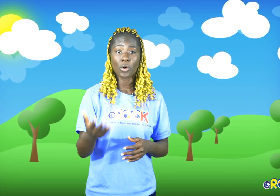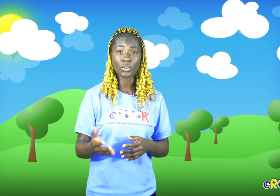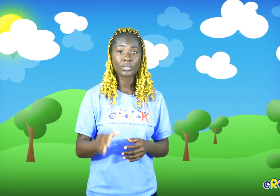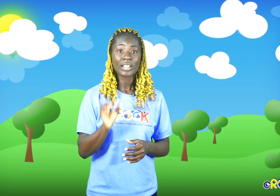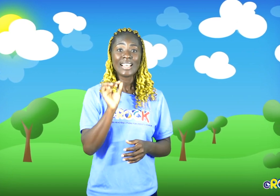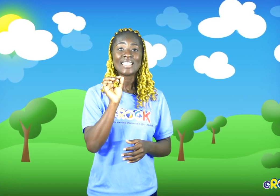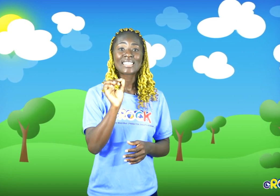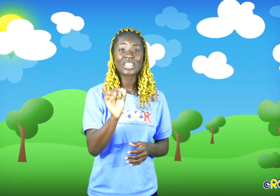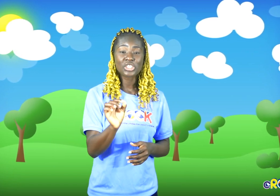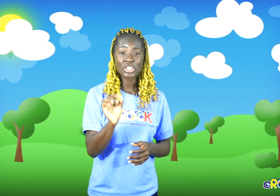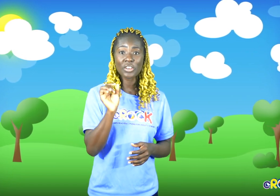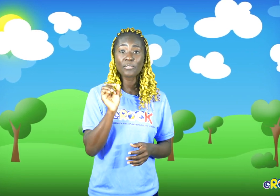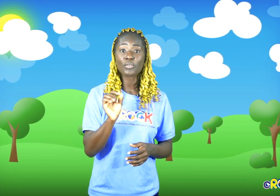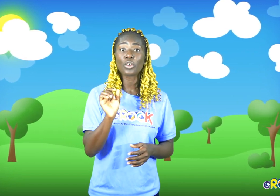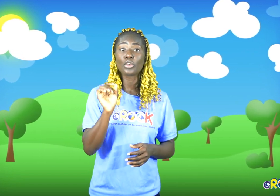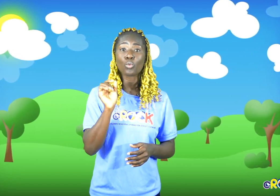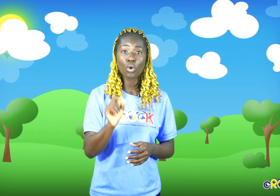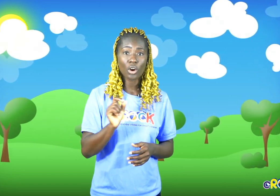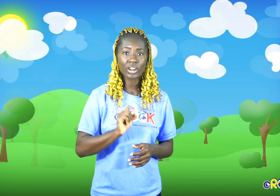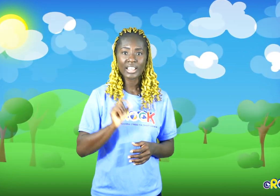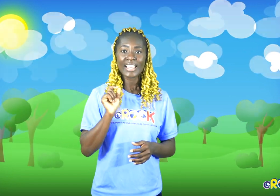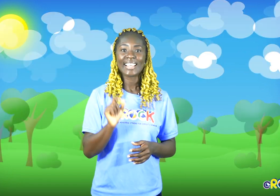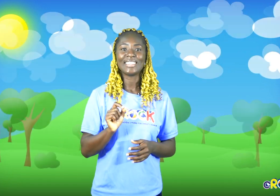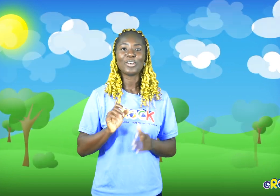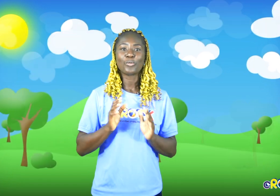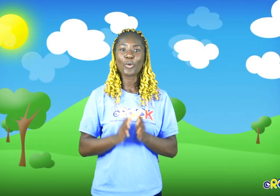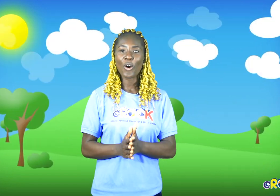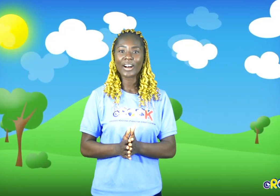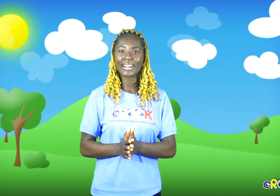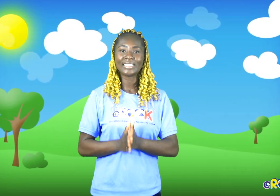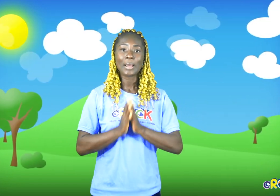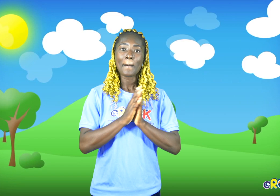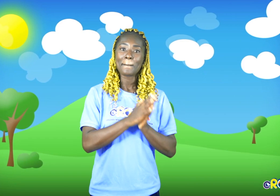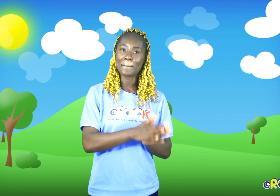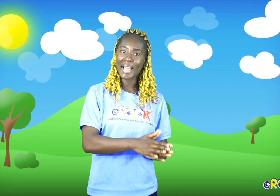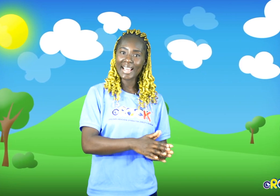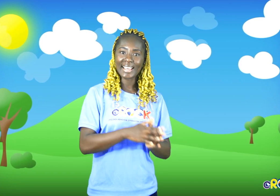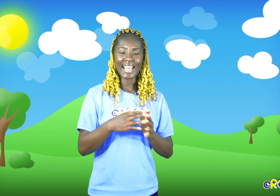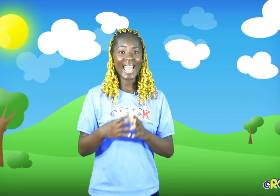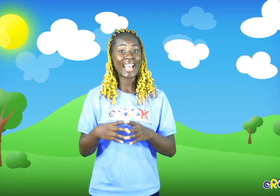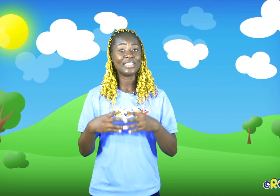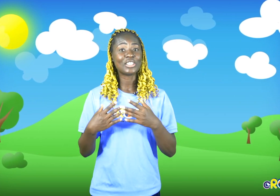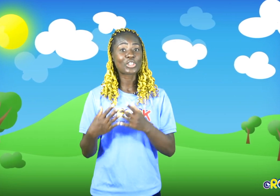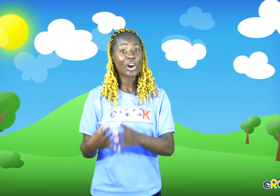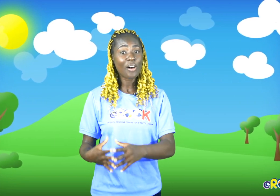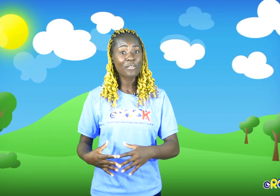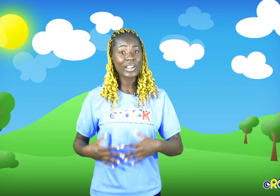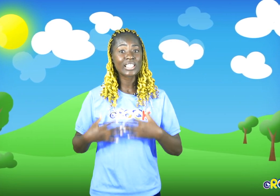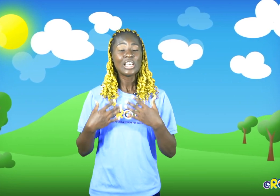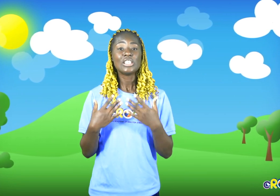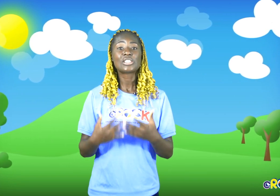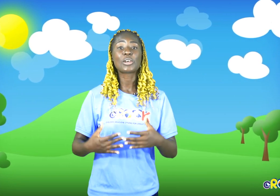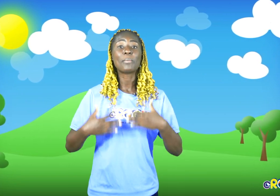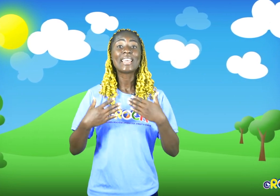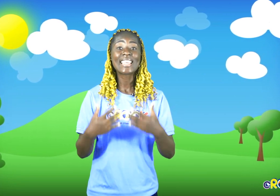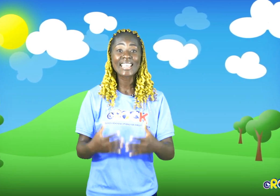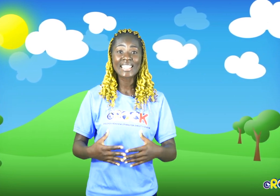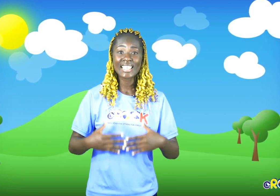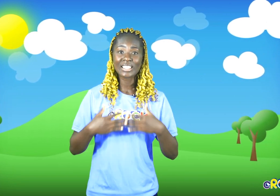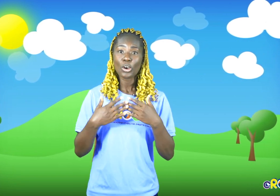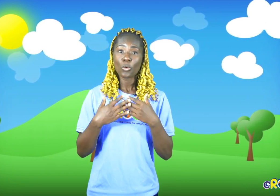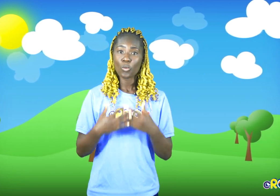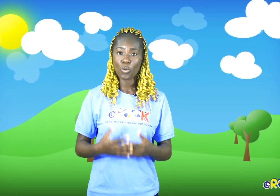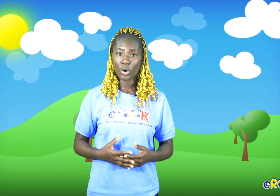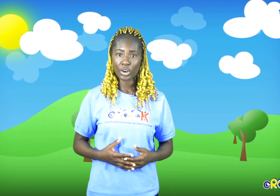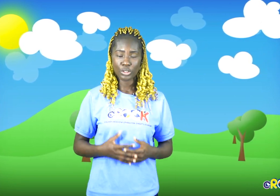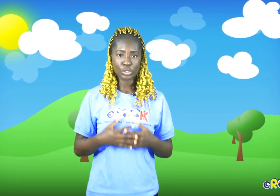have fun searching for the word in the word back and discovering some